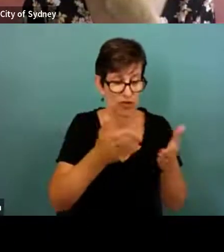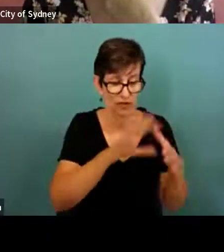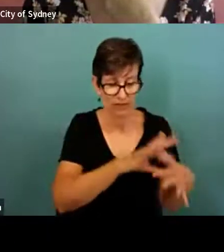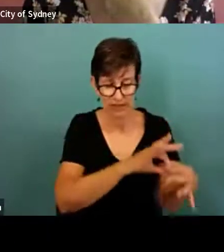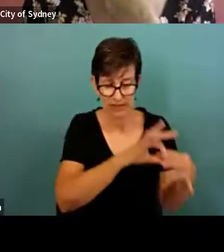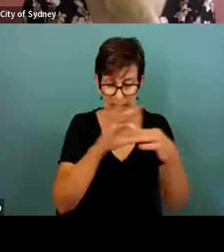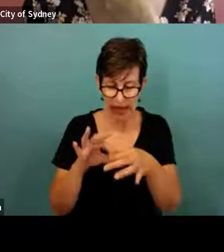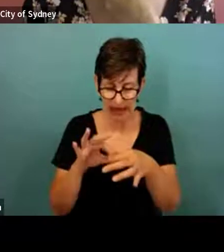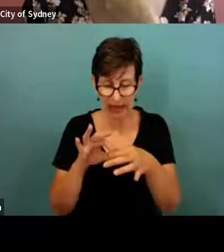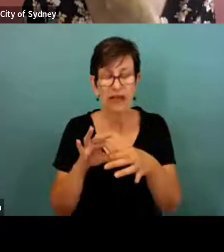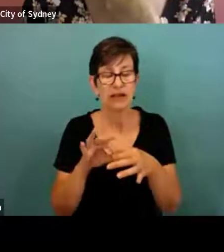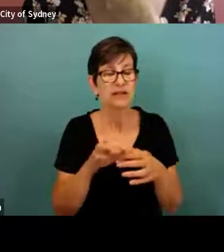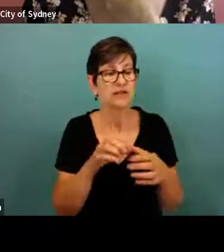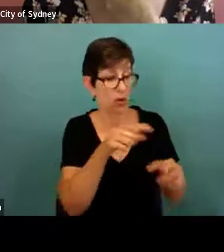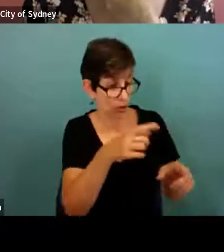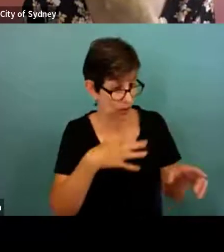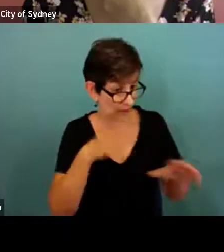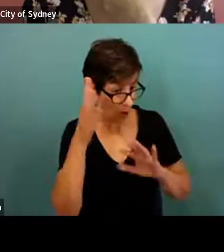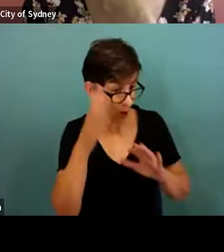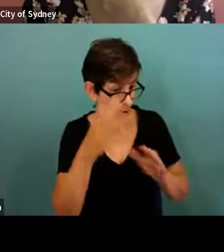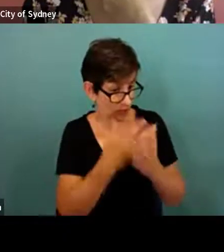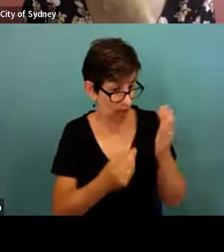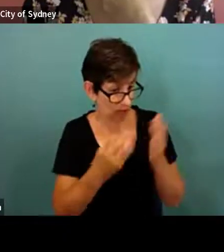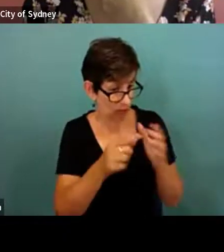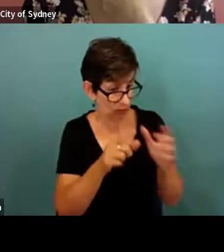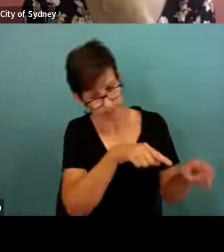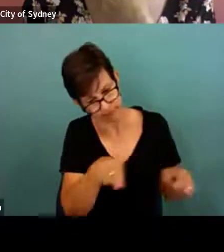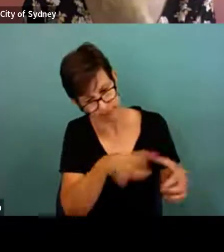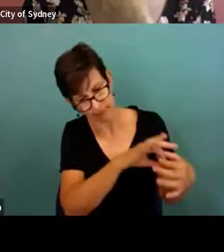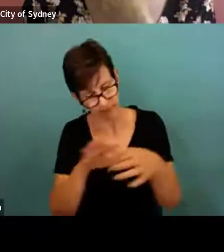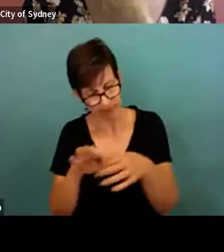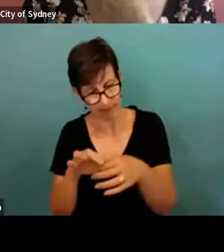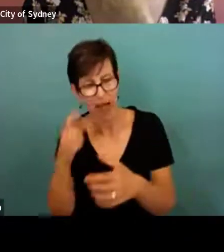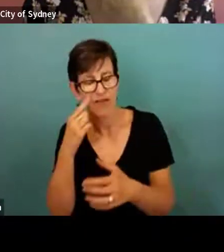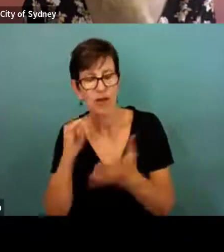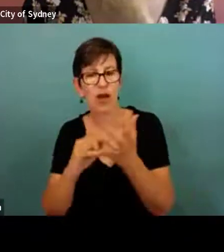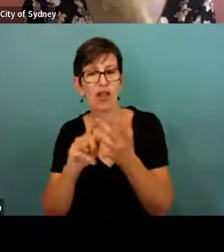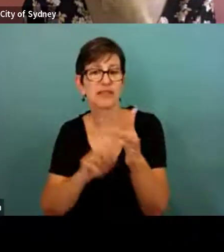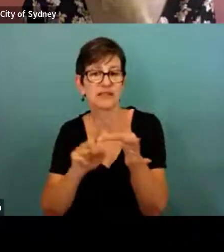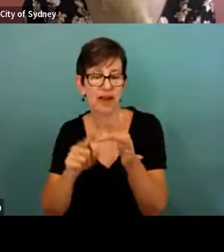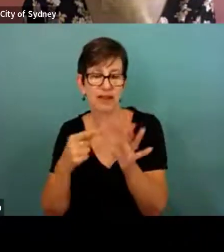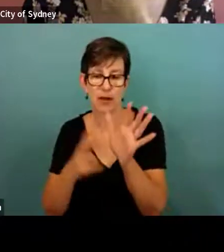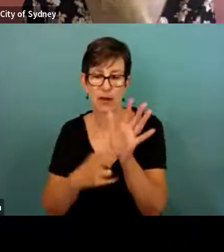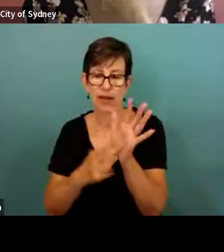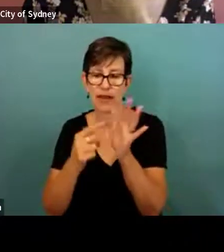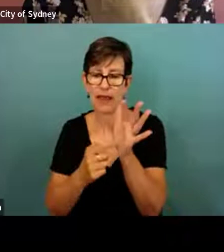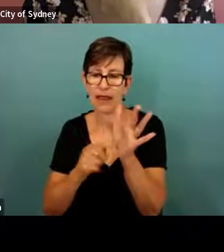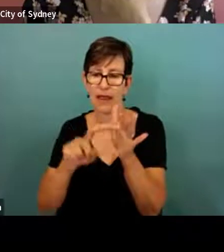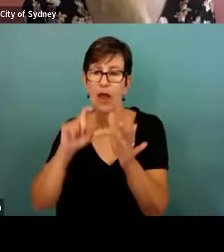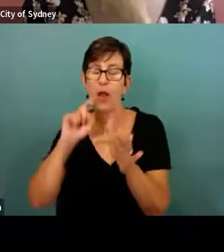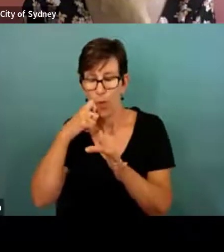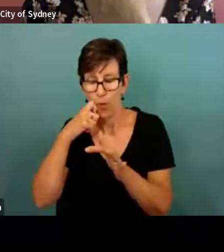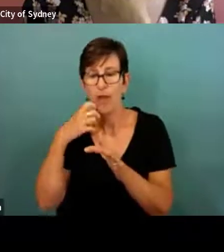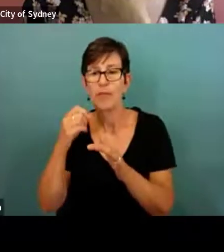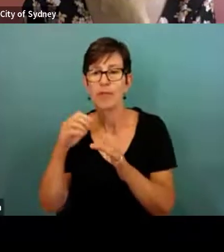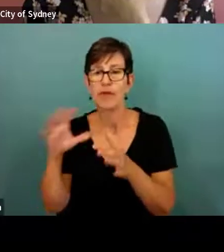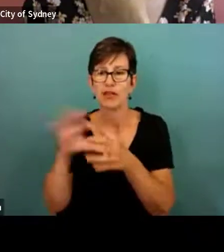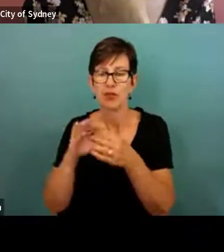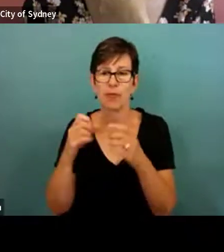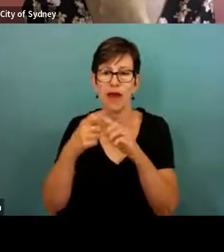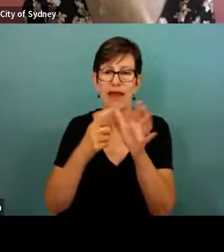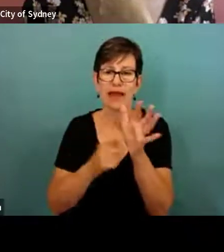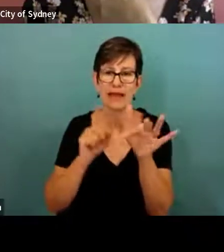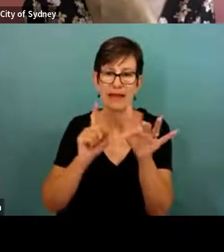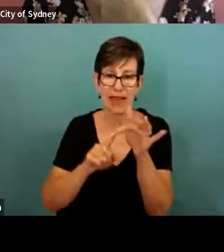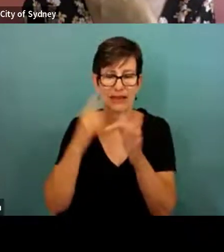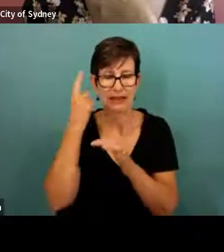seeking Auslan resources directly to their site. Annette will be joined by Kate Matara-Vula, who is part